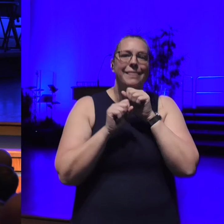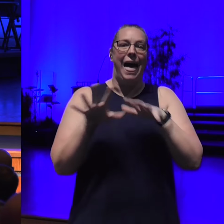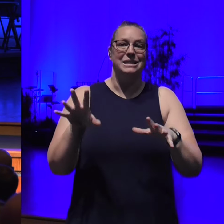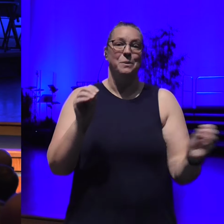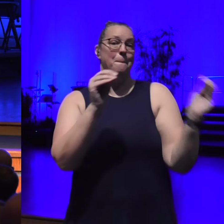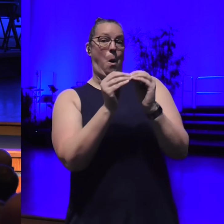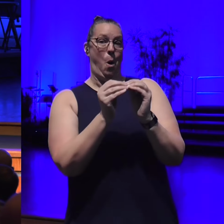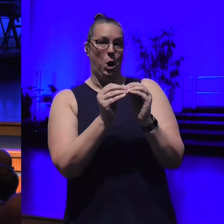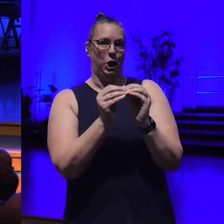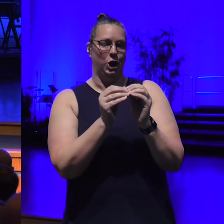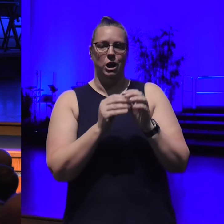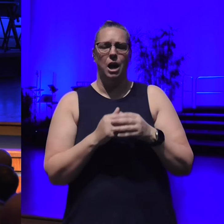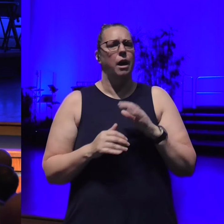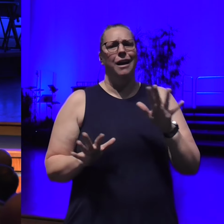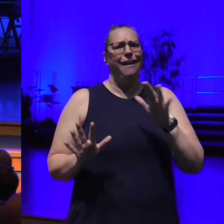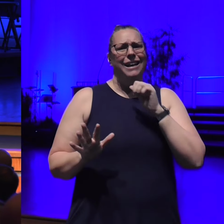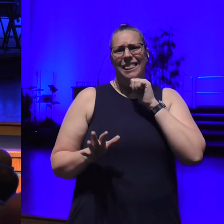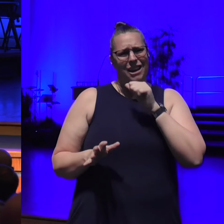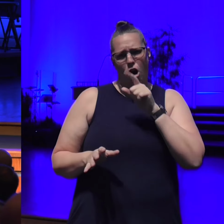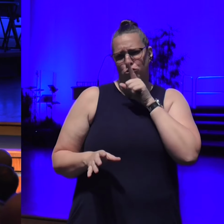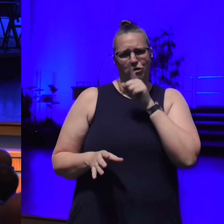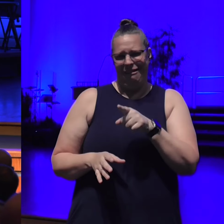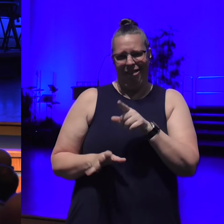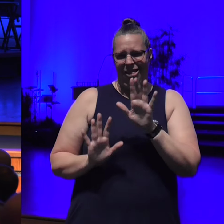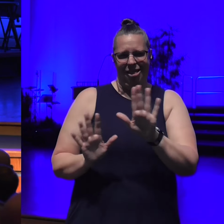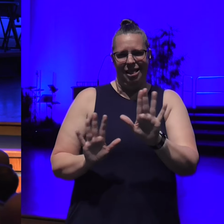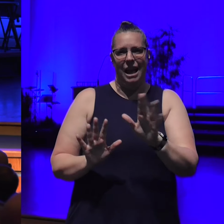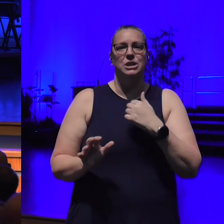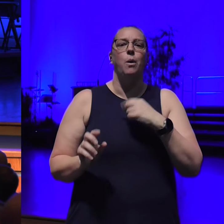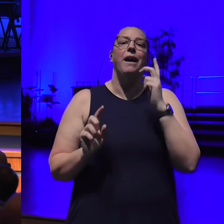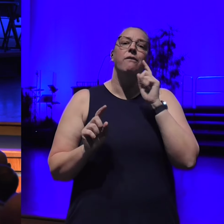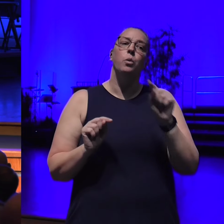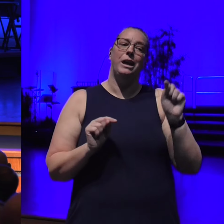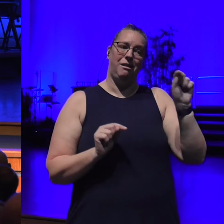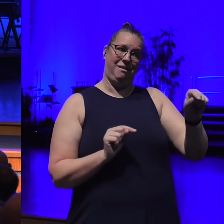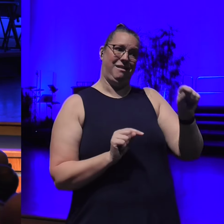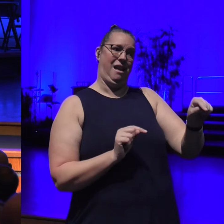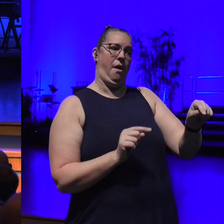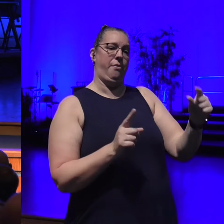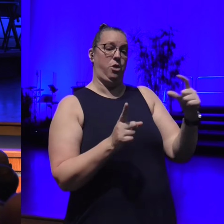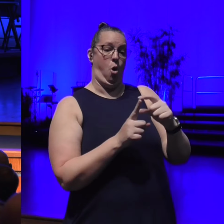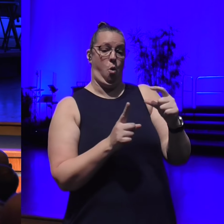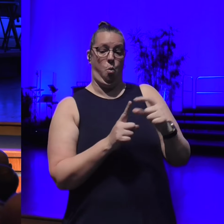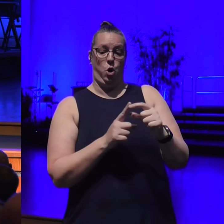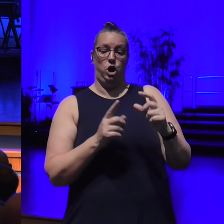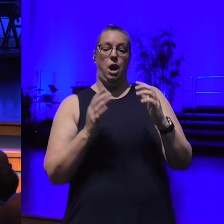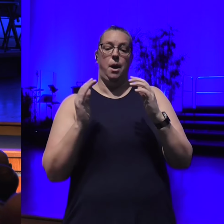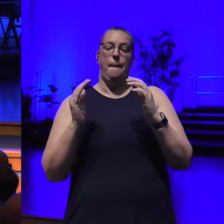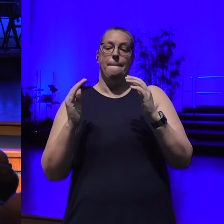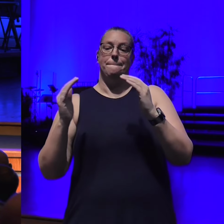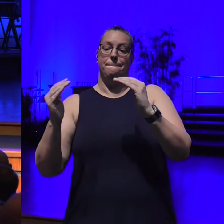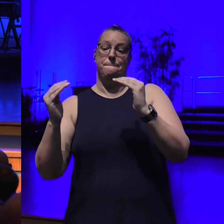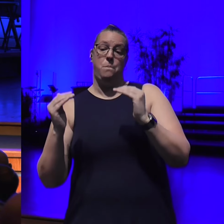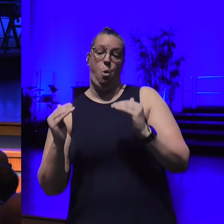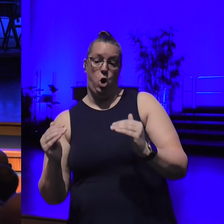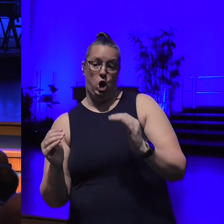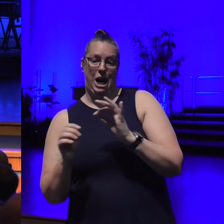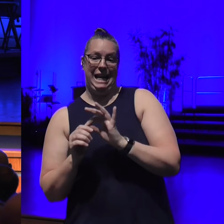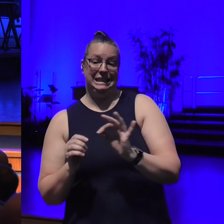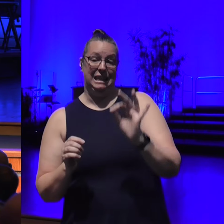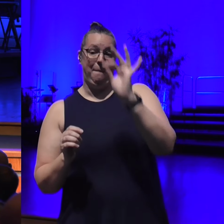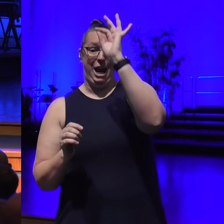who are rich. And that's not exactly what he meant, because if we look back at the words poor in spirit, during